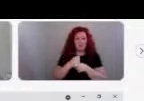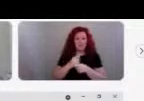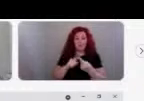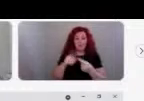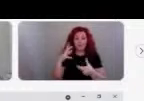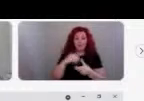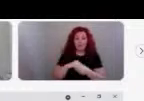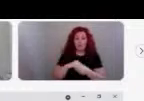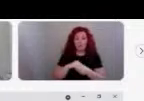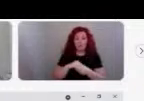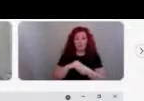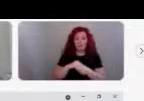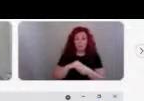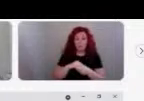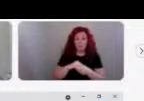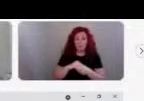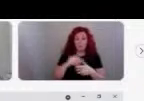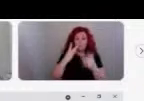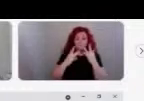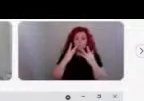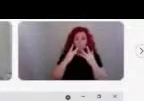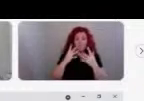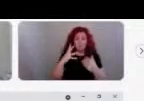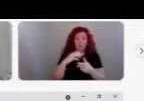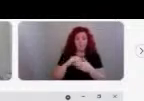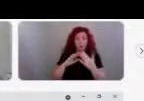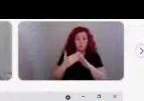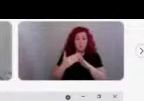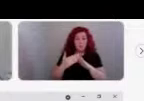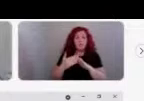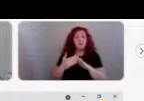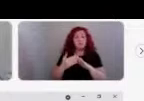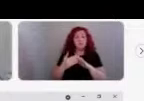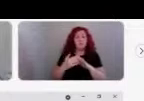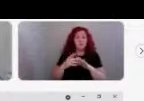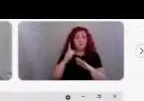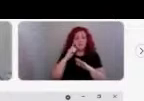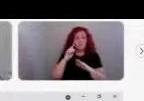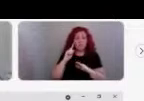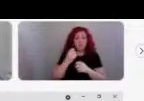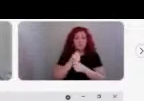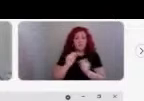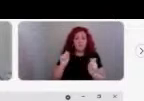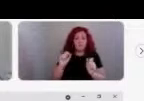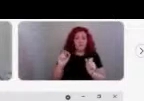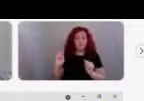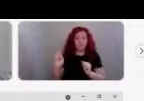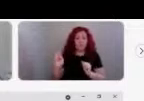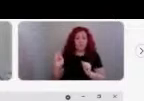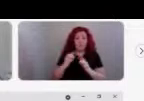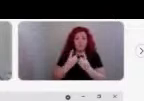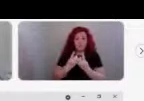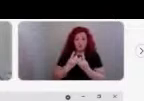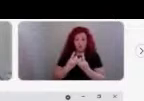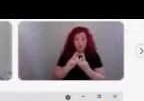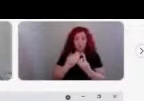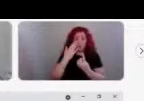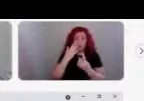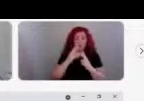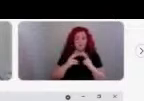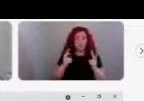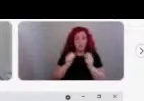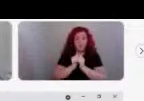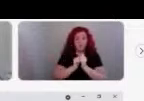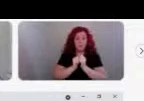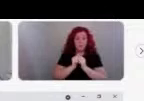include disparate communities for the sole purpose of creating a safe republican district when we know a very competitive district